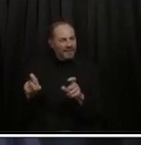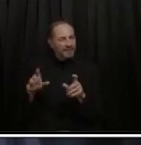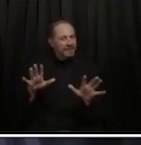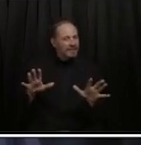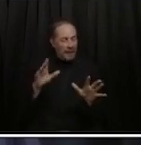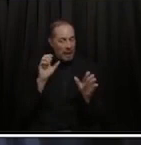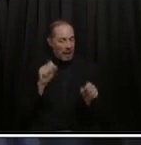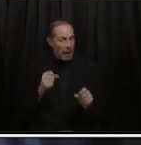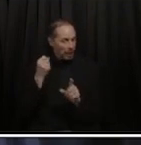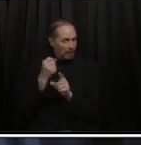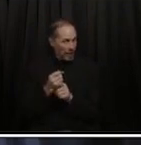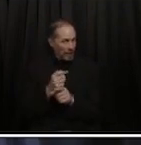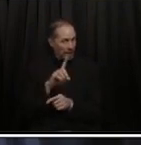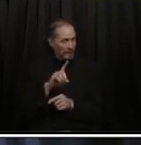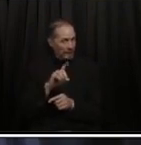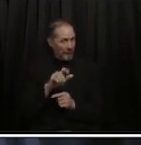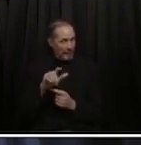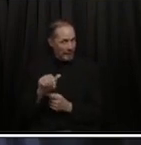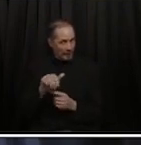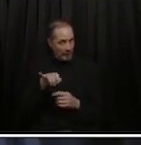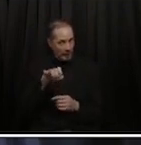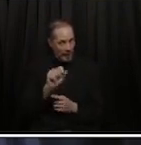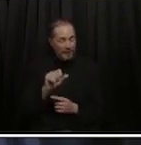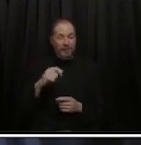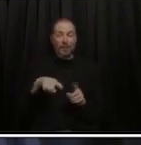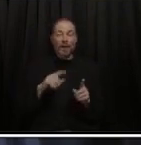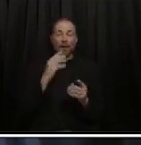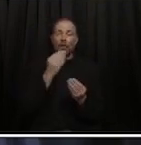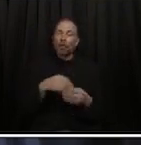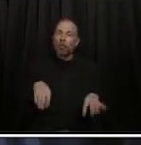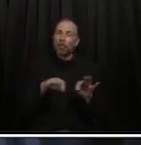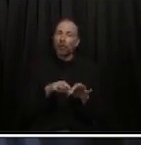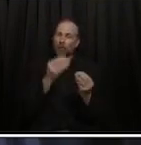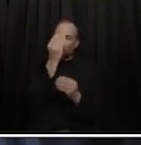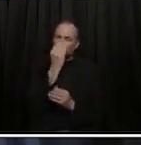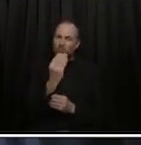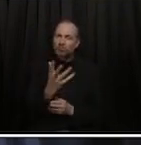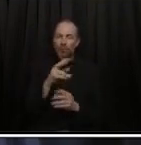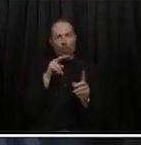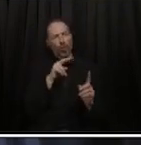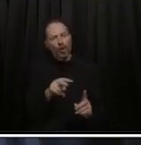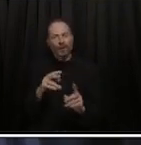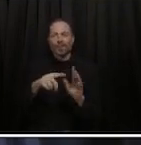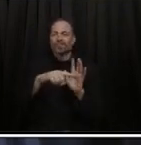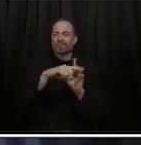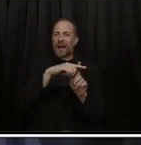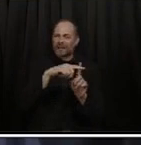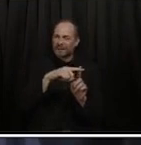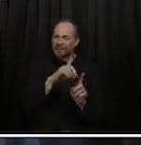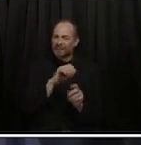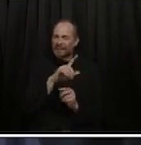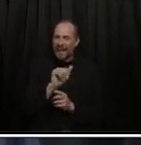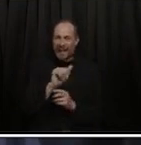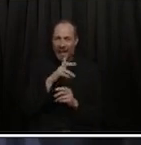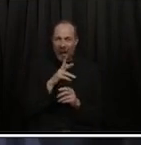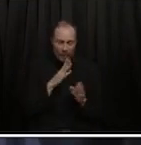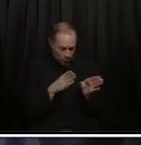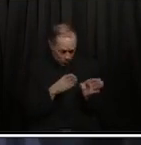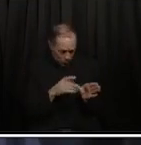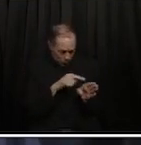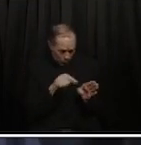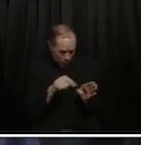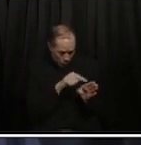affect the data. I think what is important to note is that we believe that looking at the percent positivity data over the short term is still a really